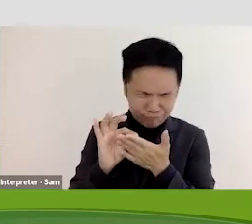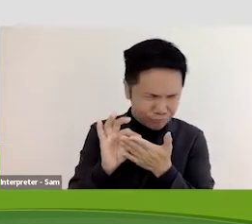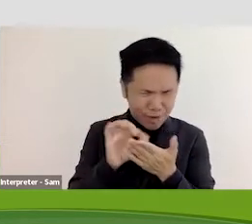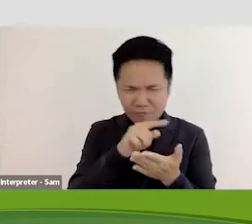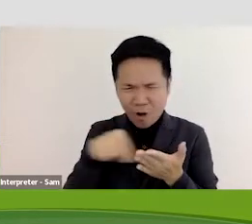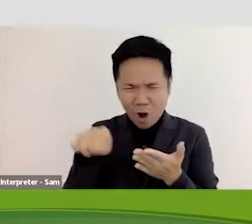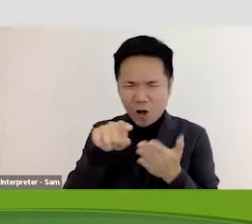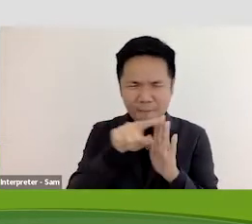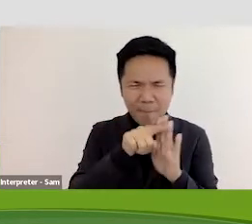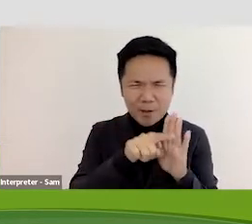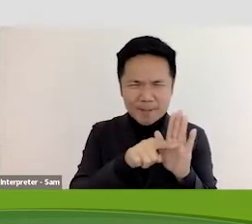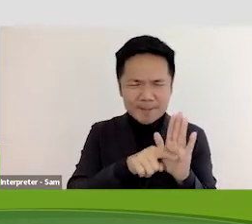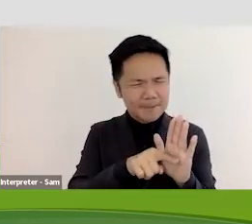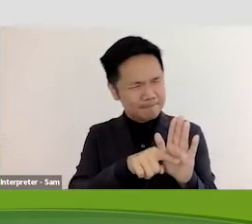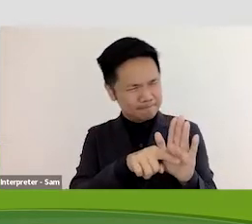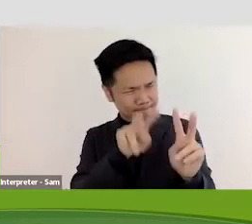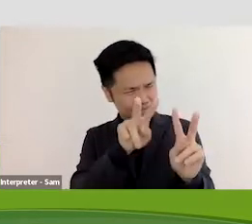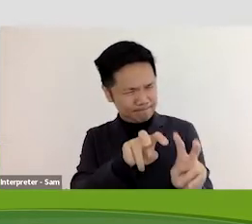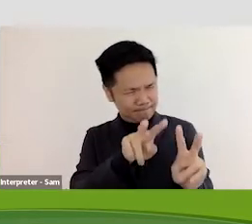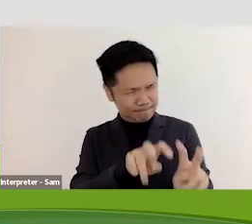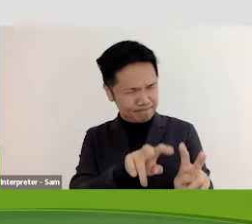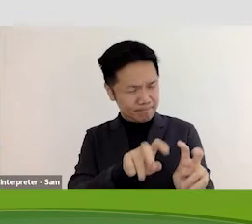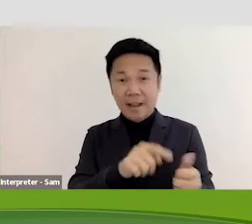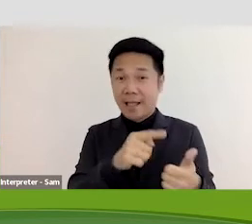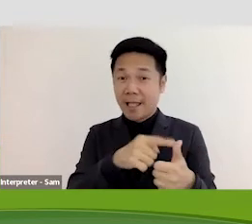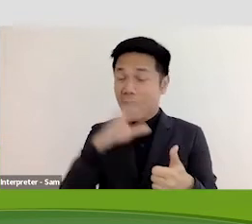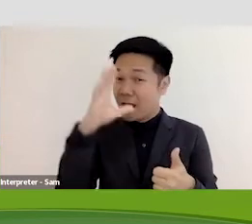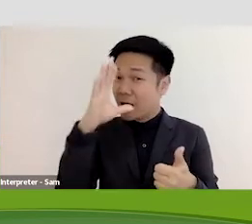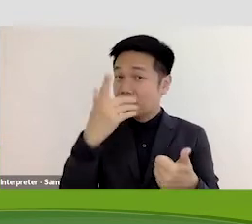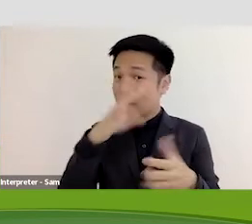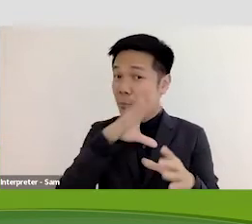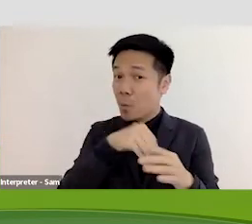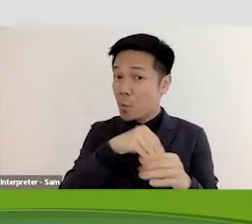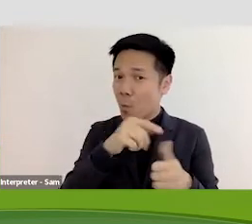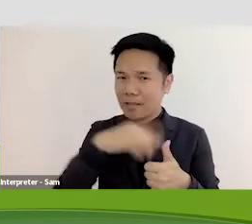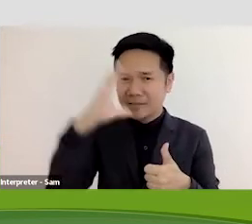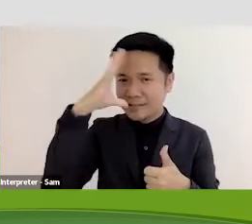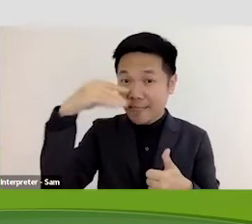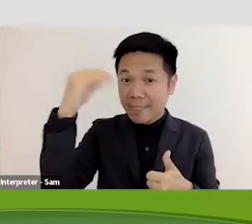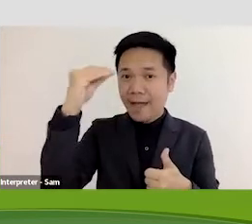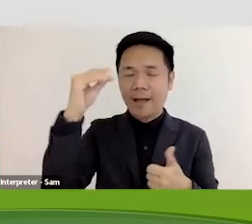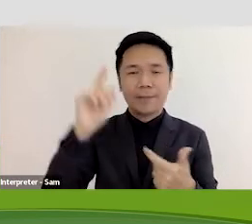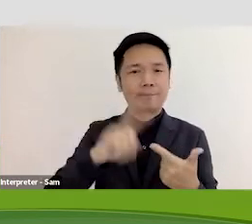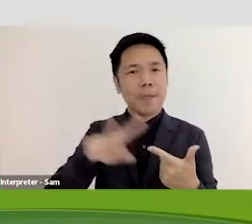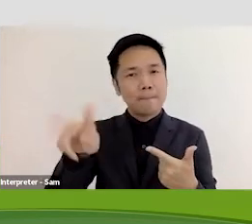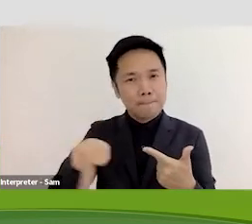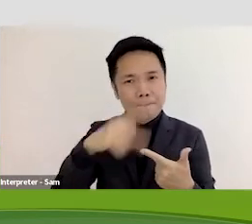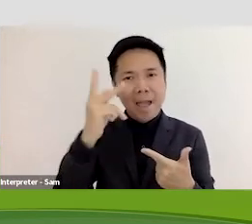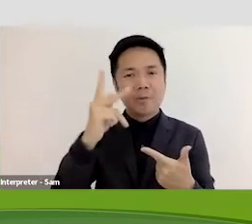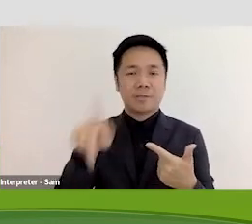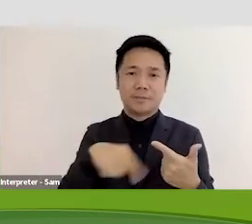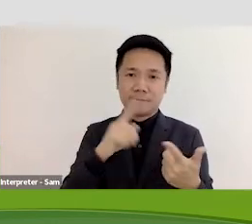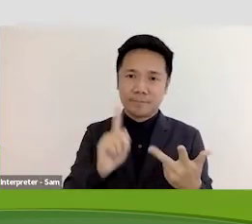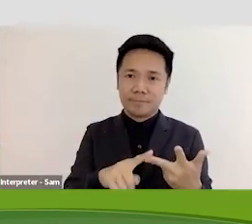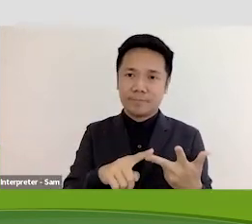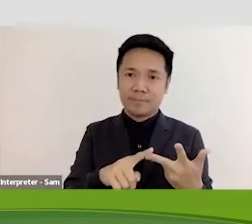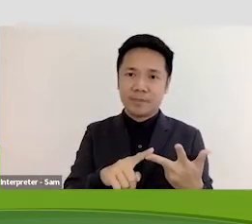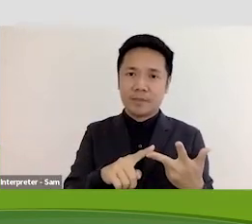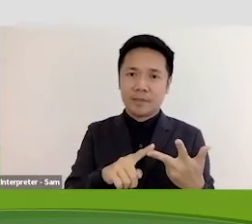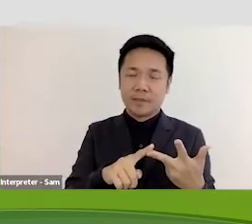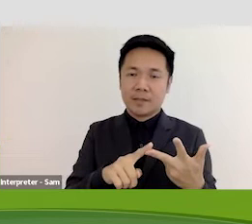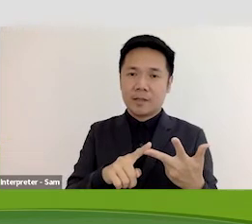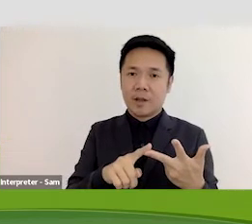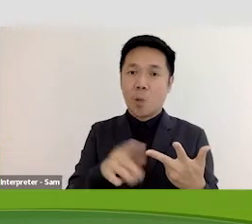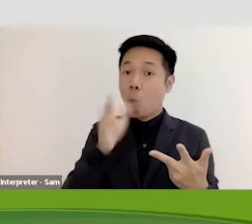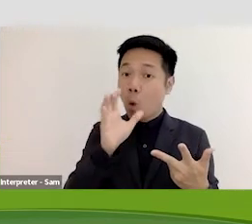policy frameworks, including the Sendai Framework for Disaster Risk Reduction, Paris Agreement, Water Action